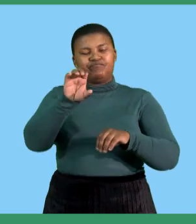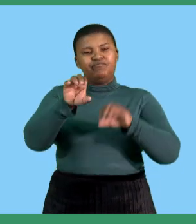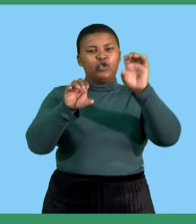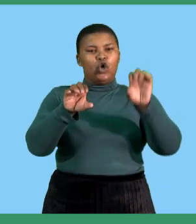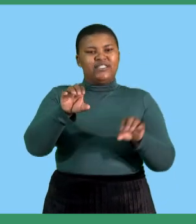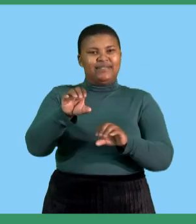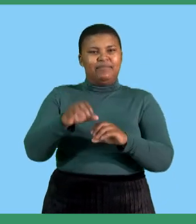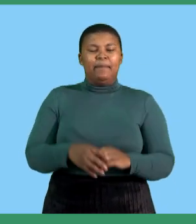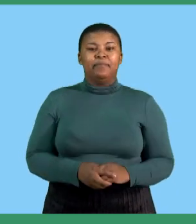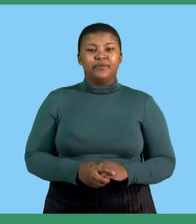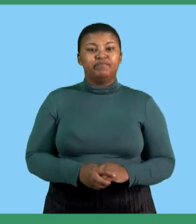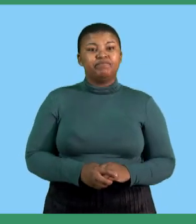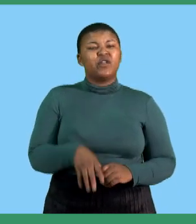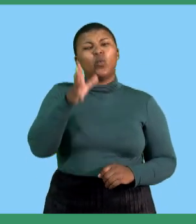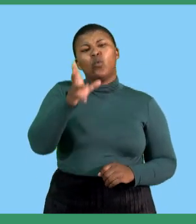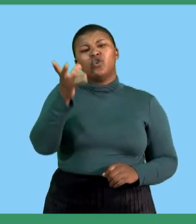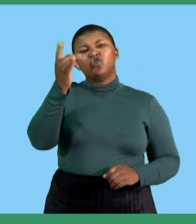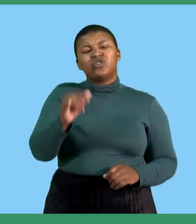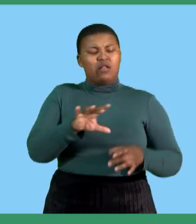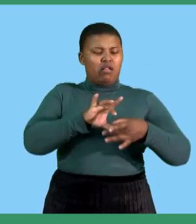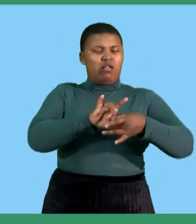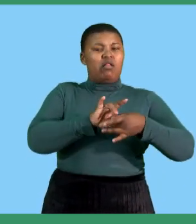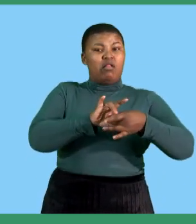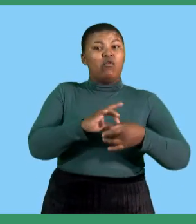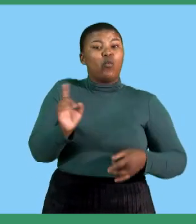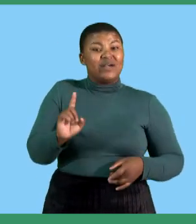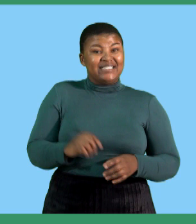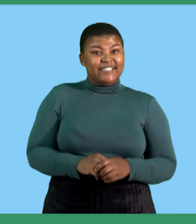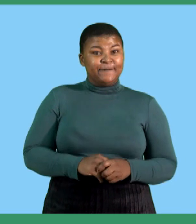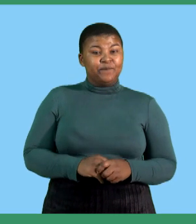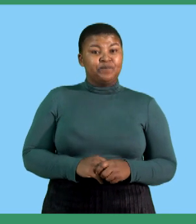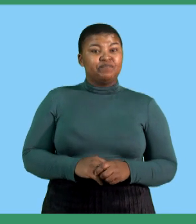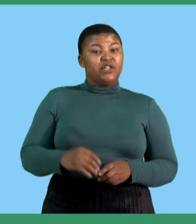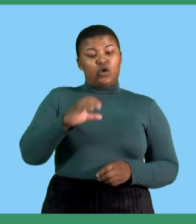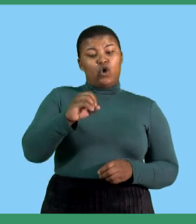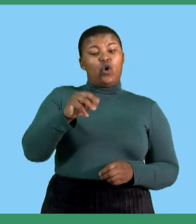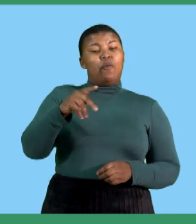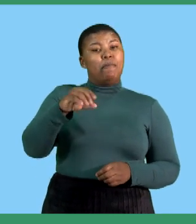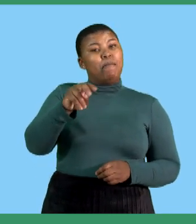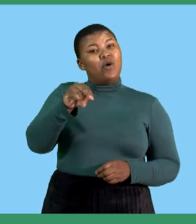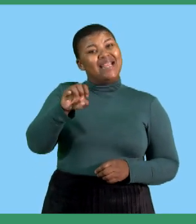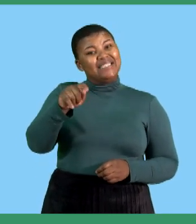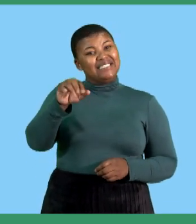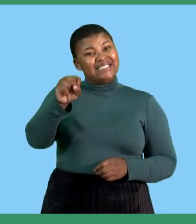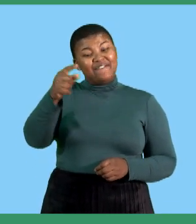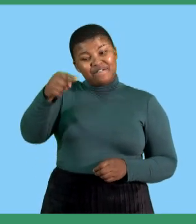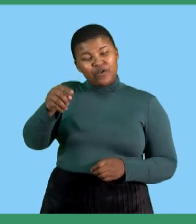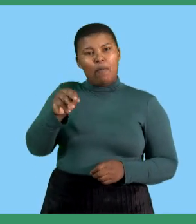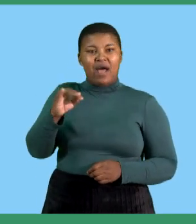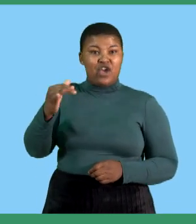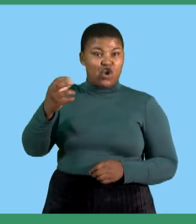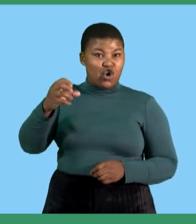have, of course, a look at the interrelationships between, firstly, the components of the